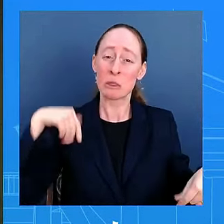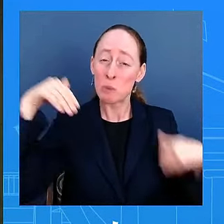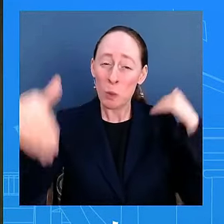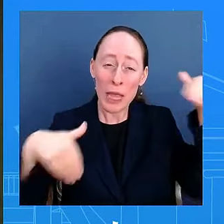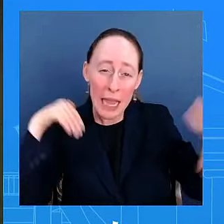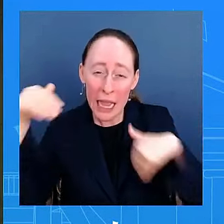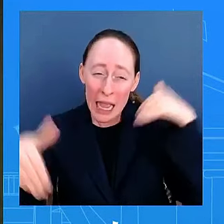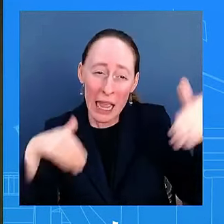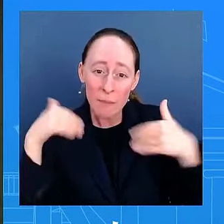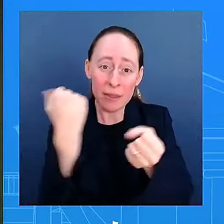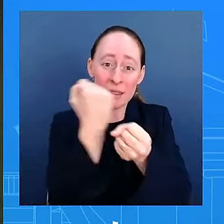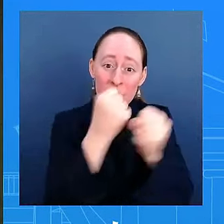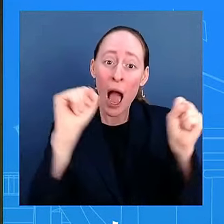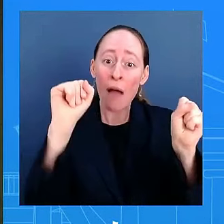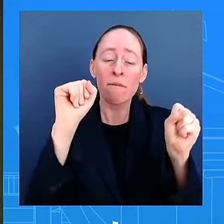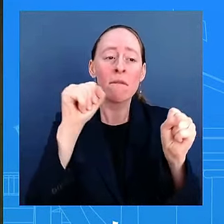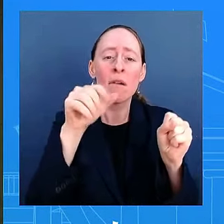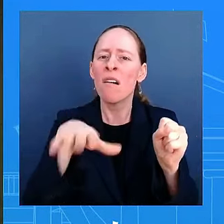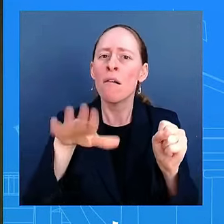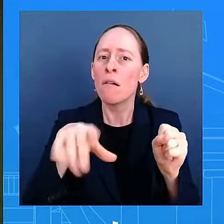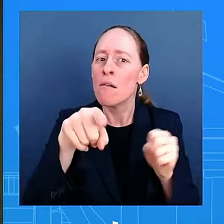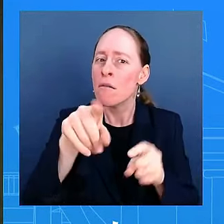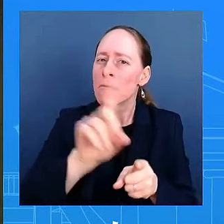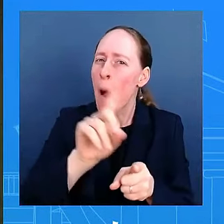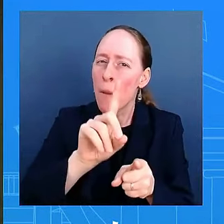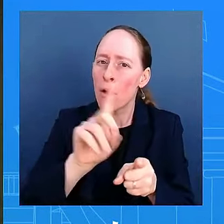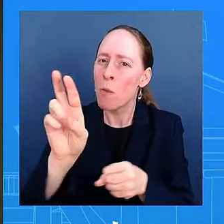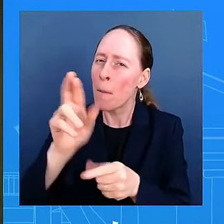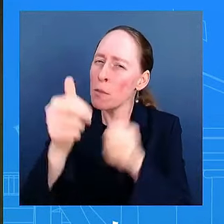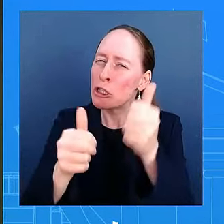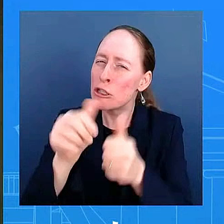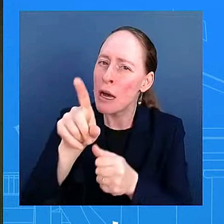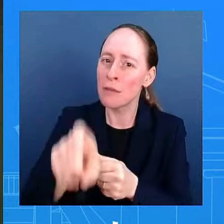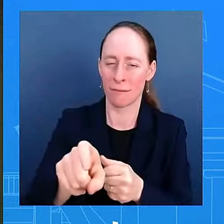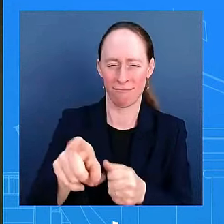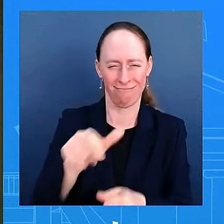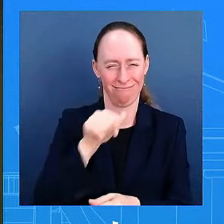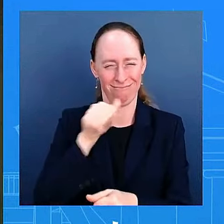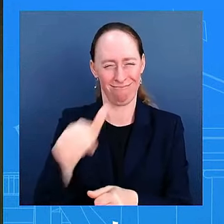party affiliation. They are rescuing a